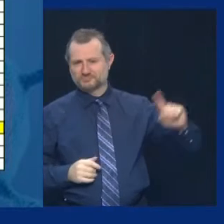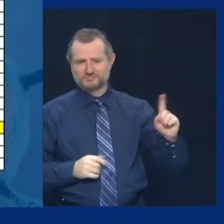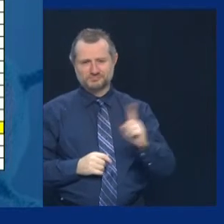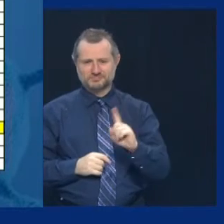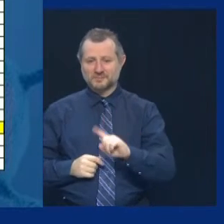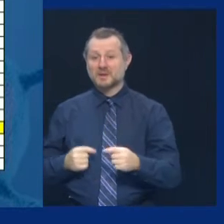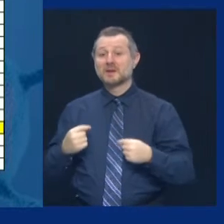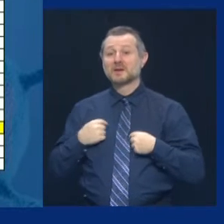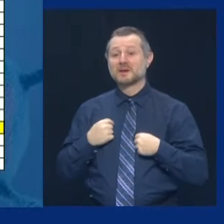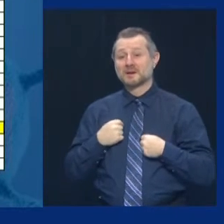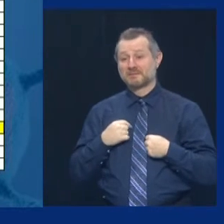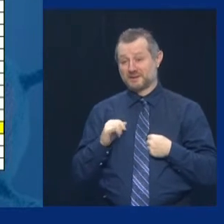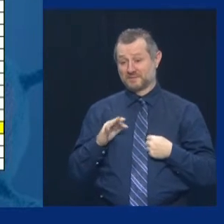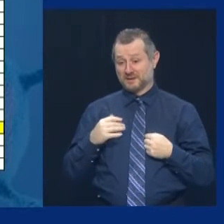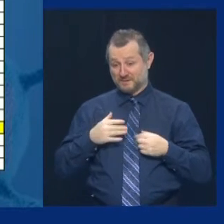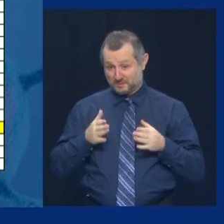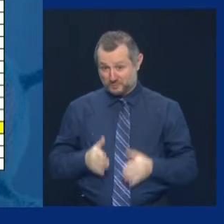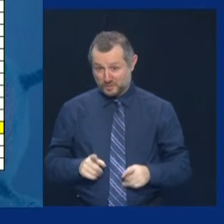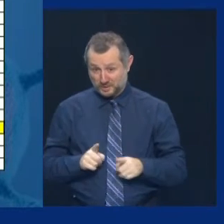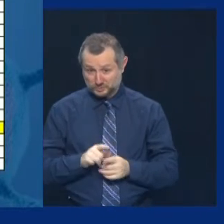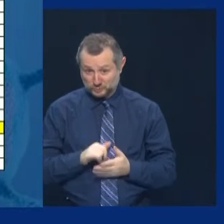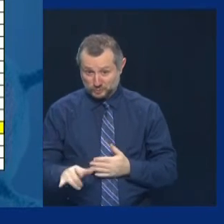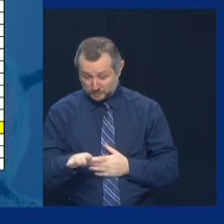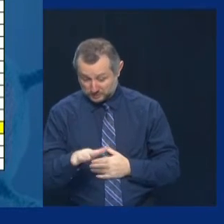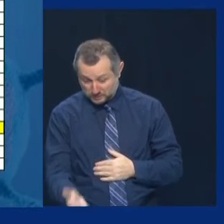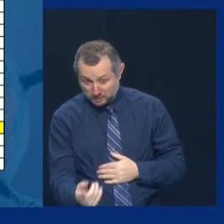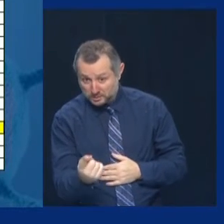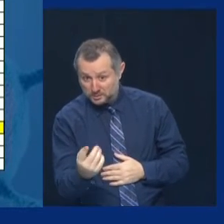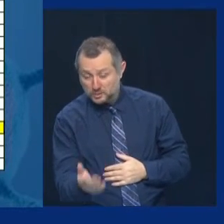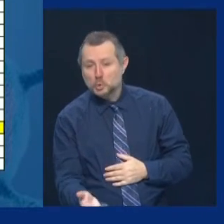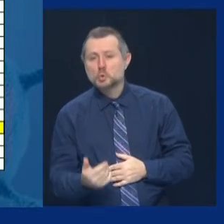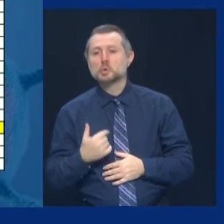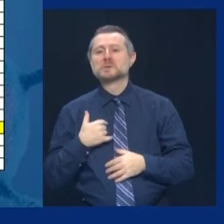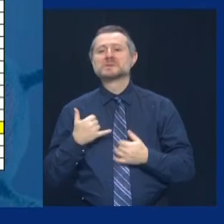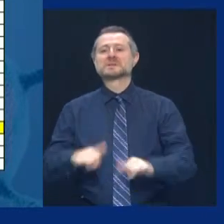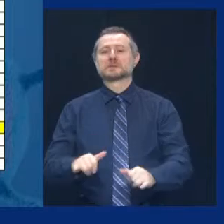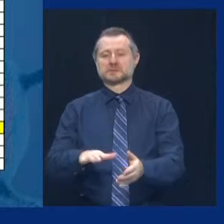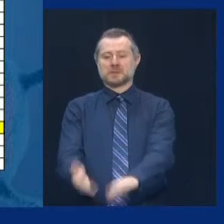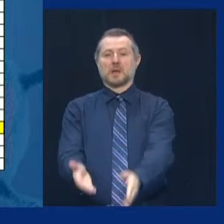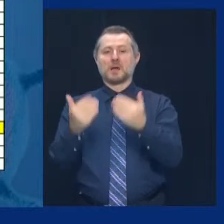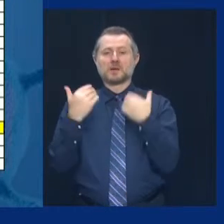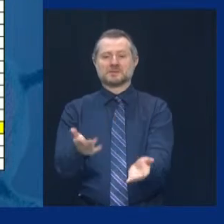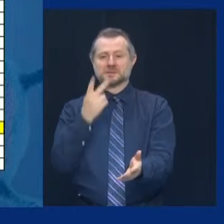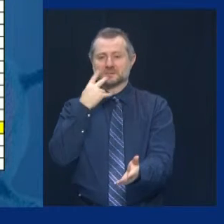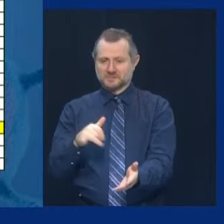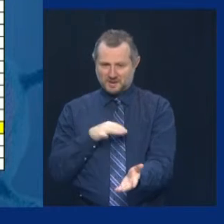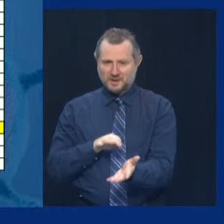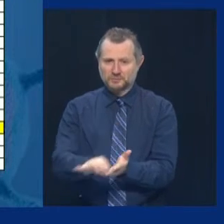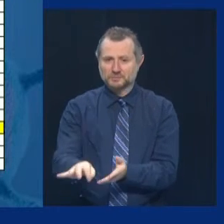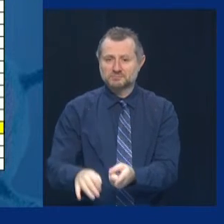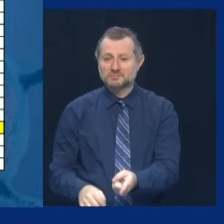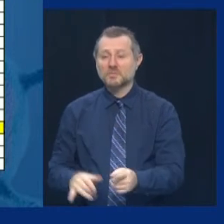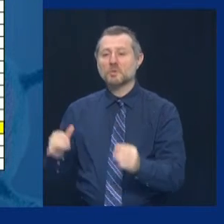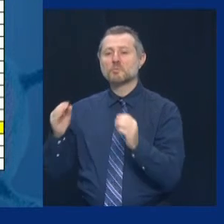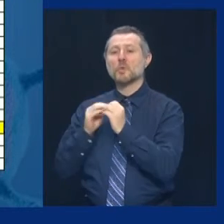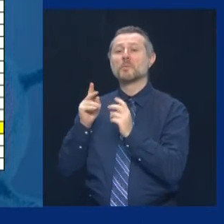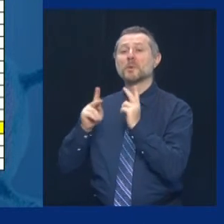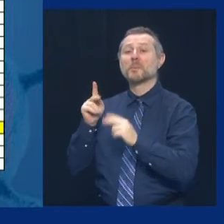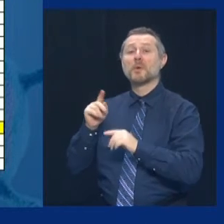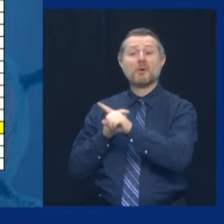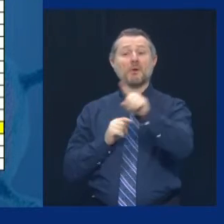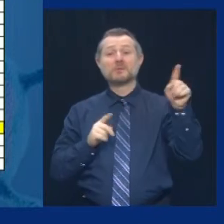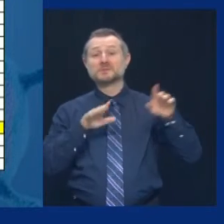person dies in the state of New York. If a higher percentage of people die somewhere else, that hurts our soul